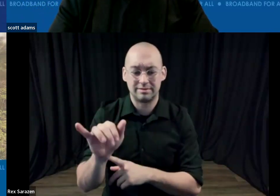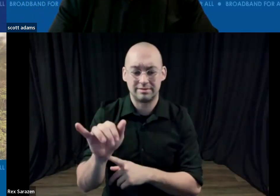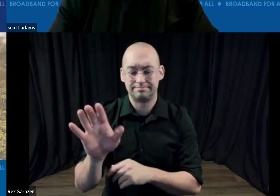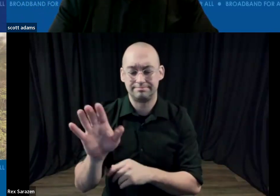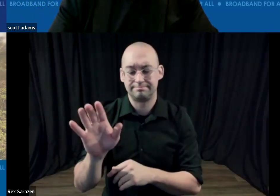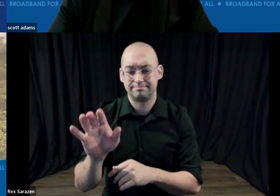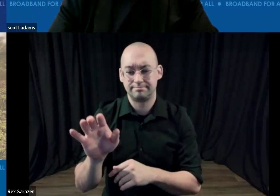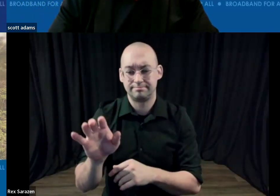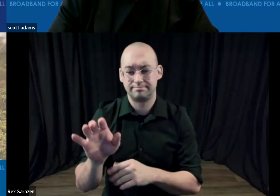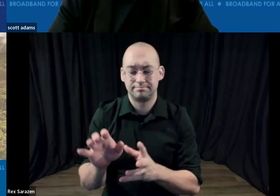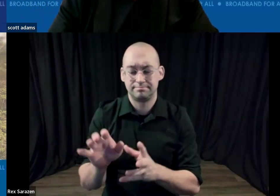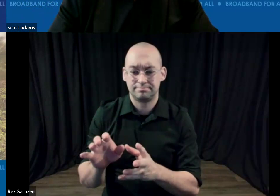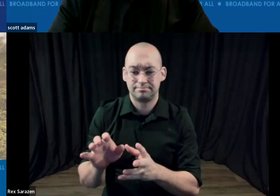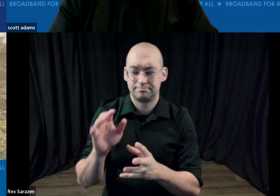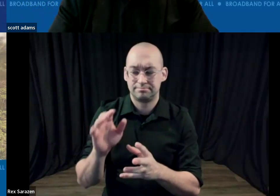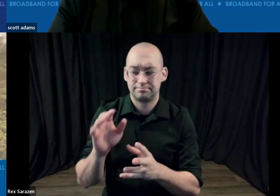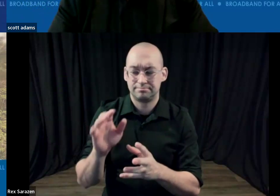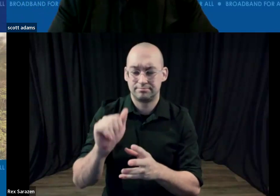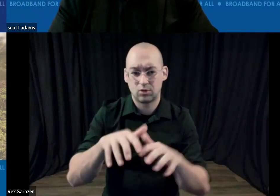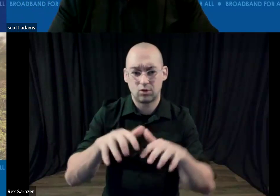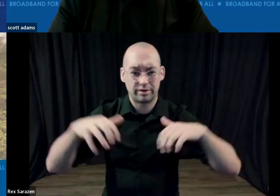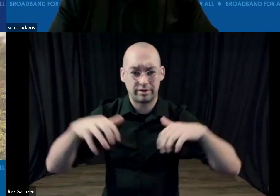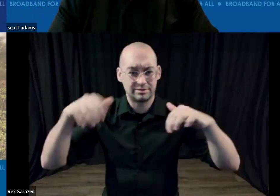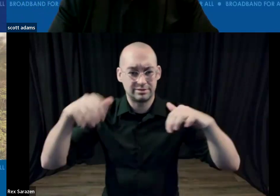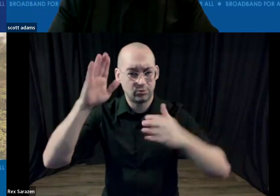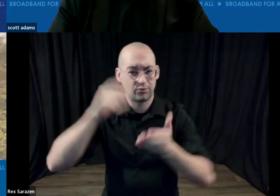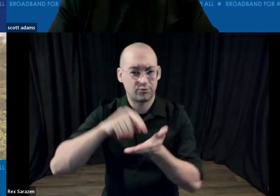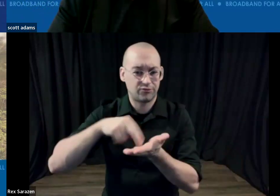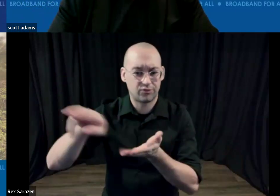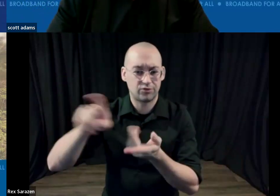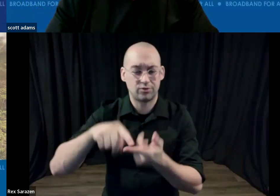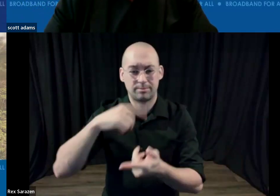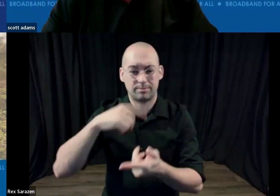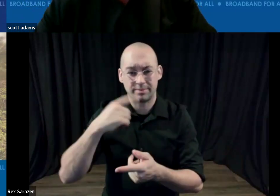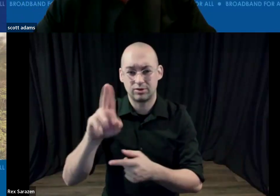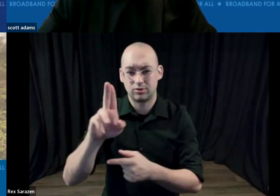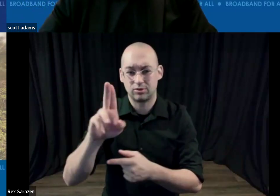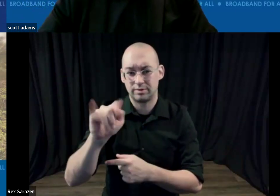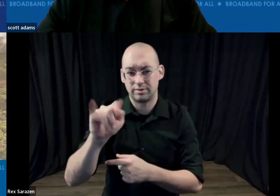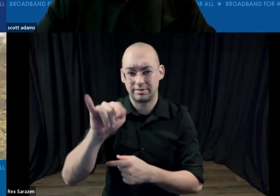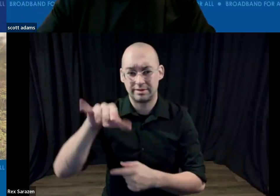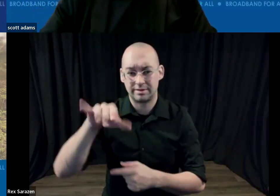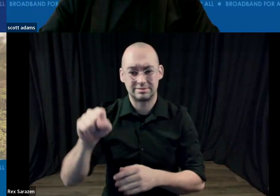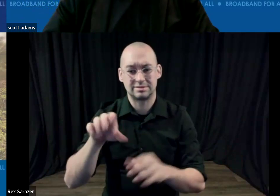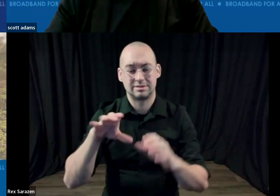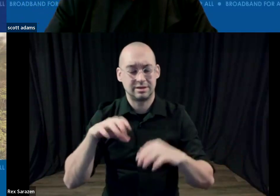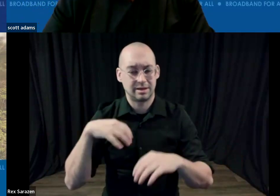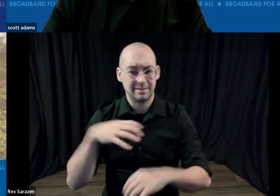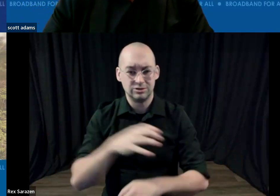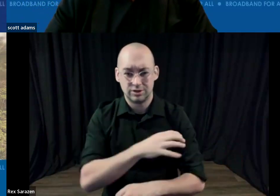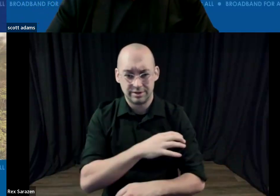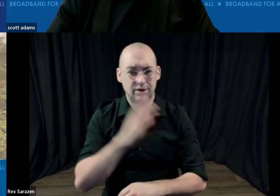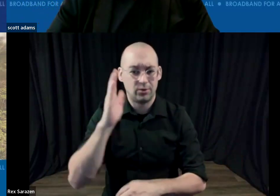absolute, audiences, will defer those to the Public Utilities Commission, who is the administering entity for that program here in